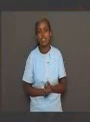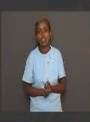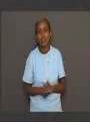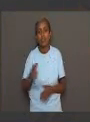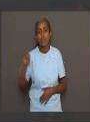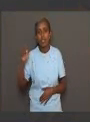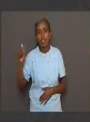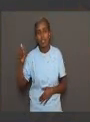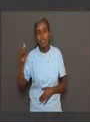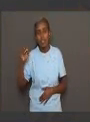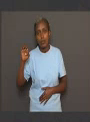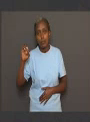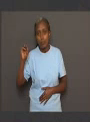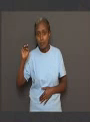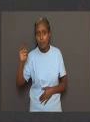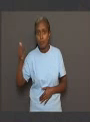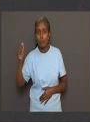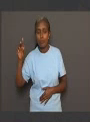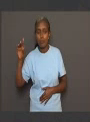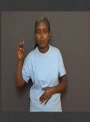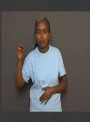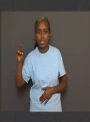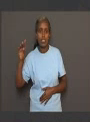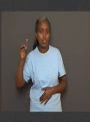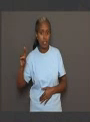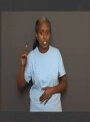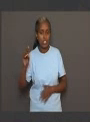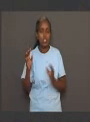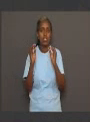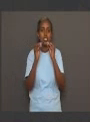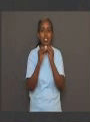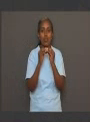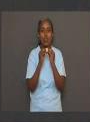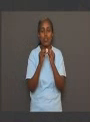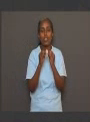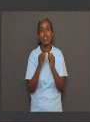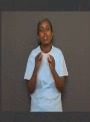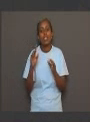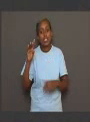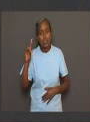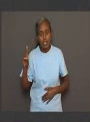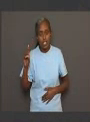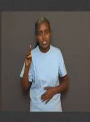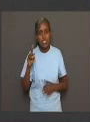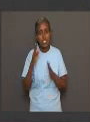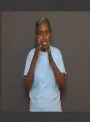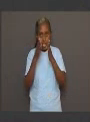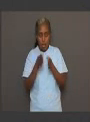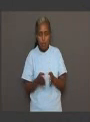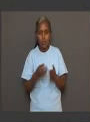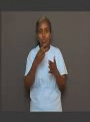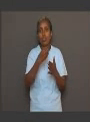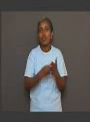Mean deviation is the sum of deviations in absolute